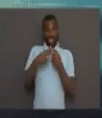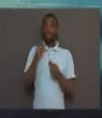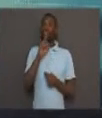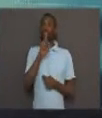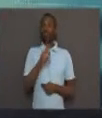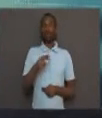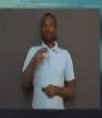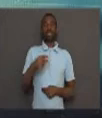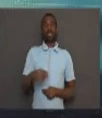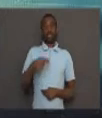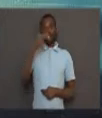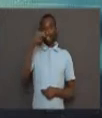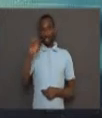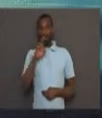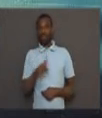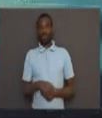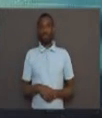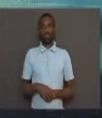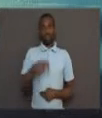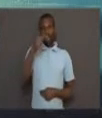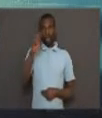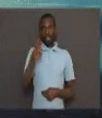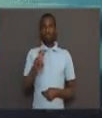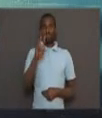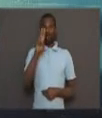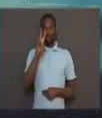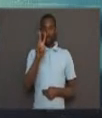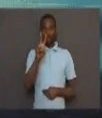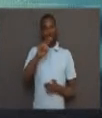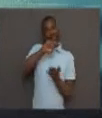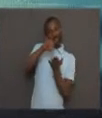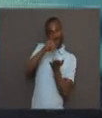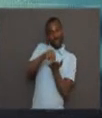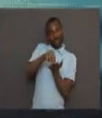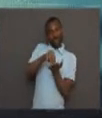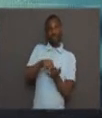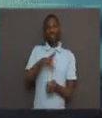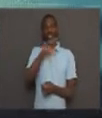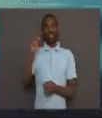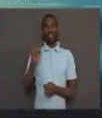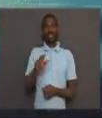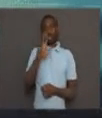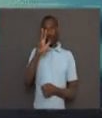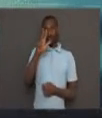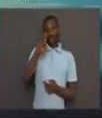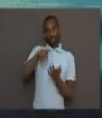helium, which has 2 neutrons and 3